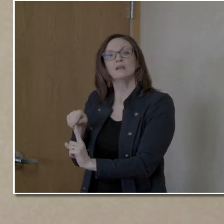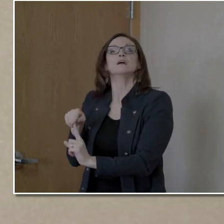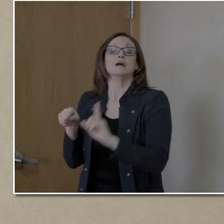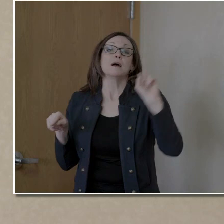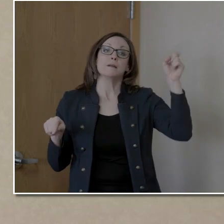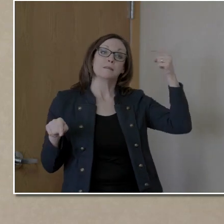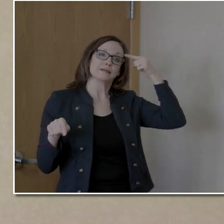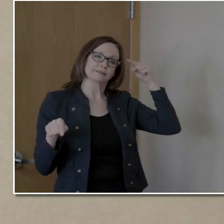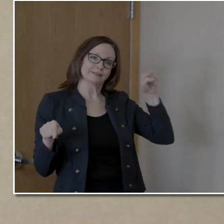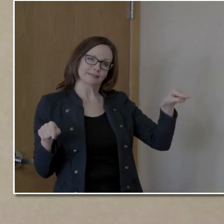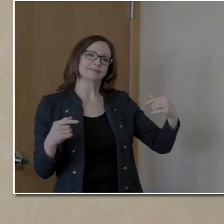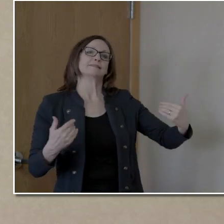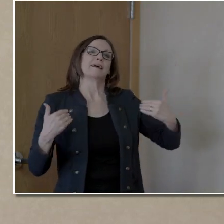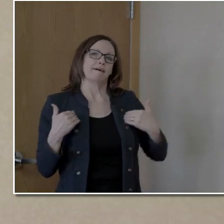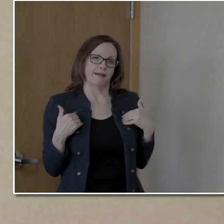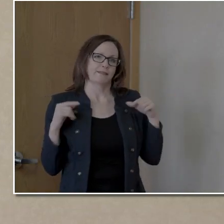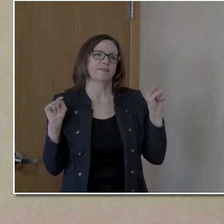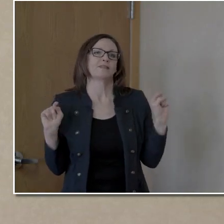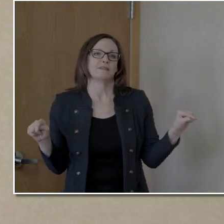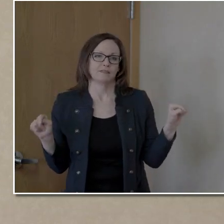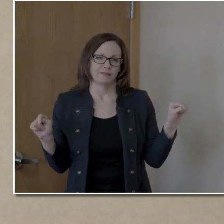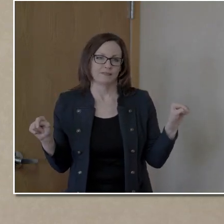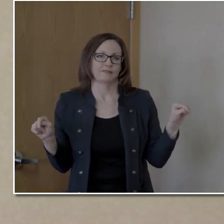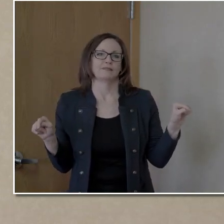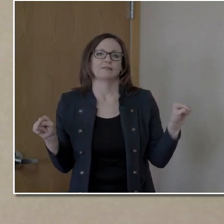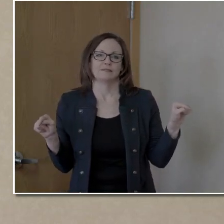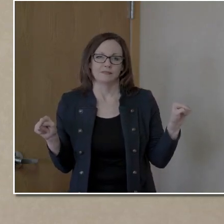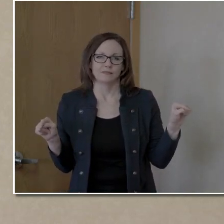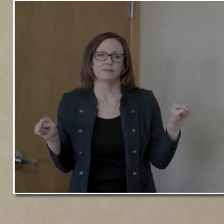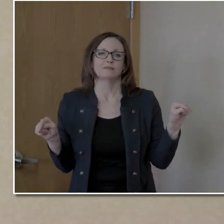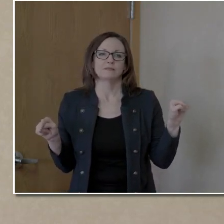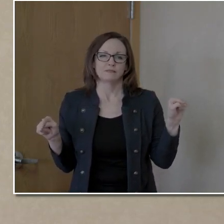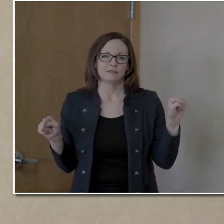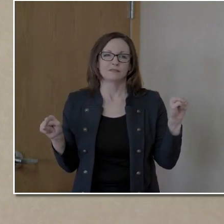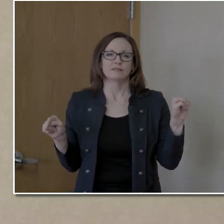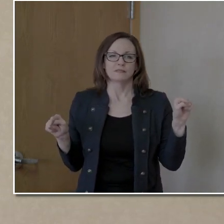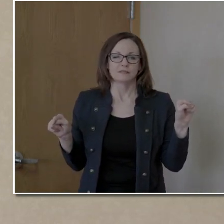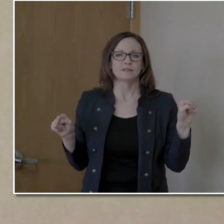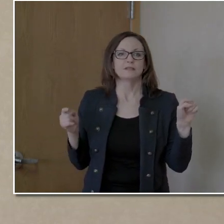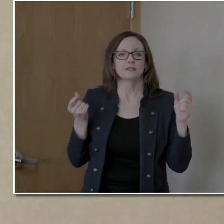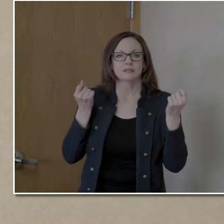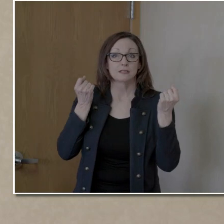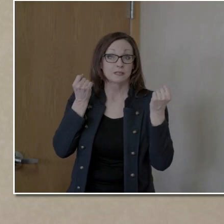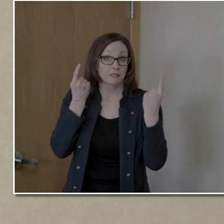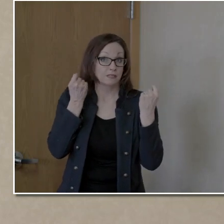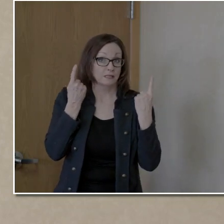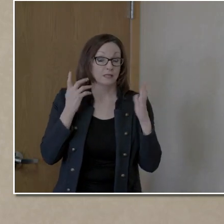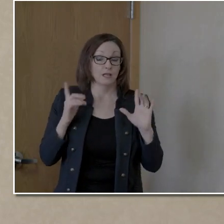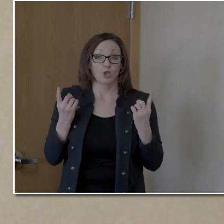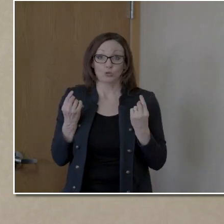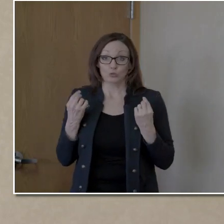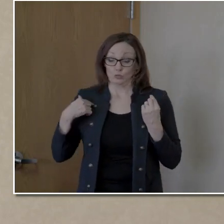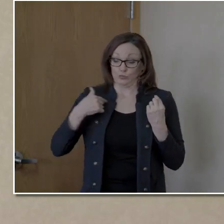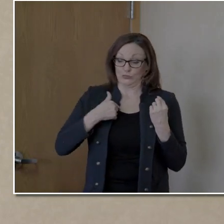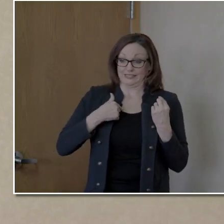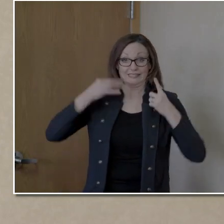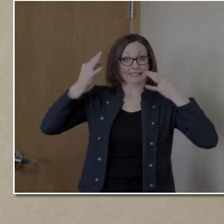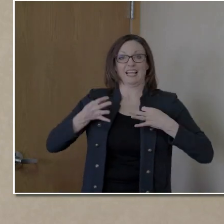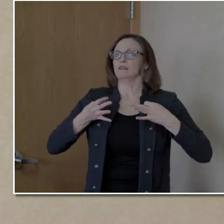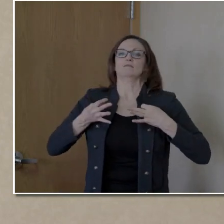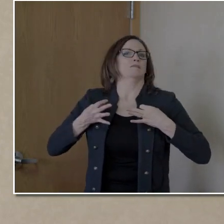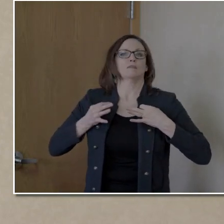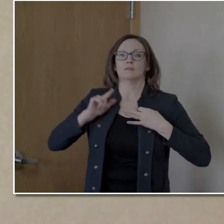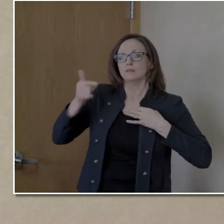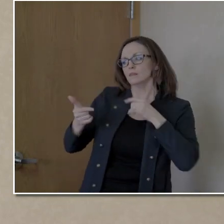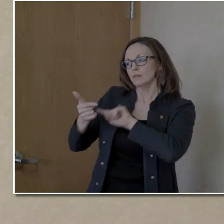community the best. And so we're in that process in Madison and Milwaukee, and we're also talking with people